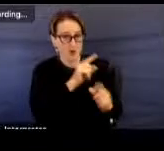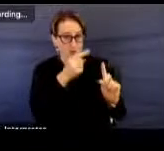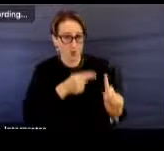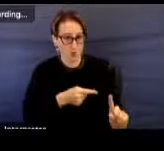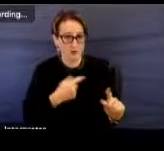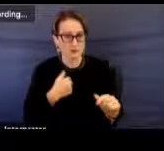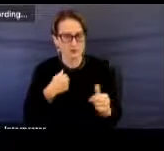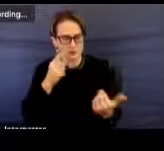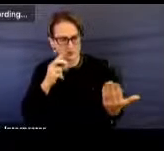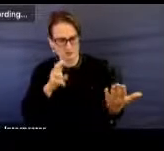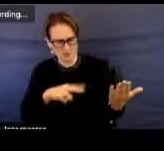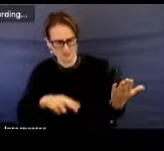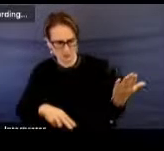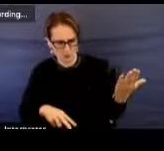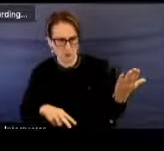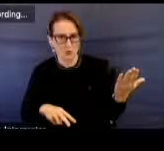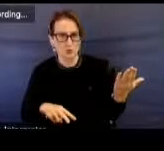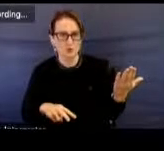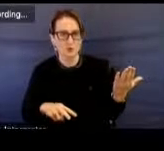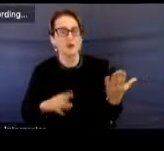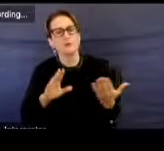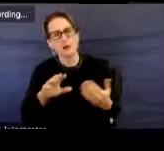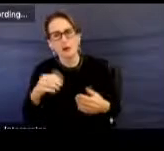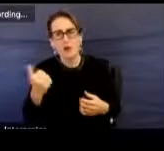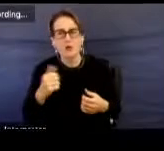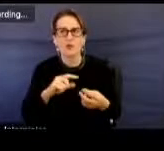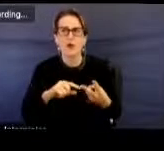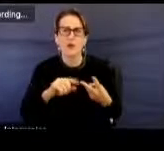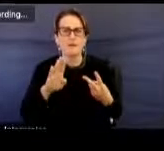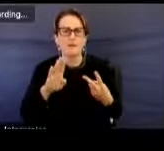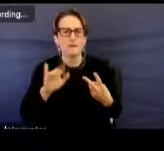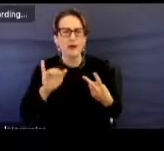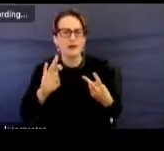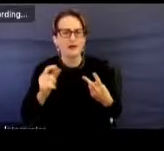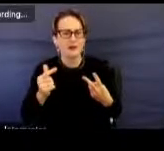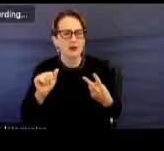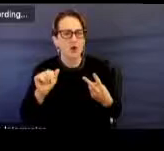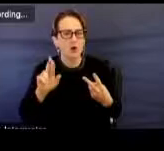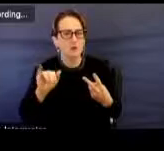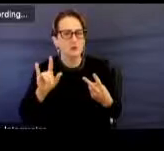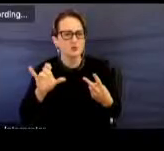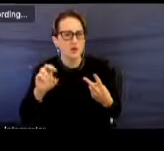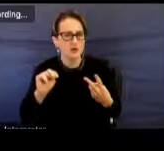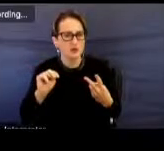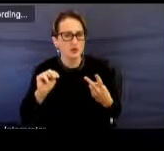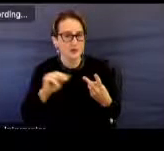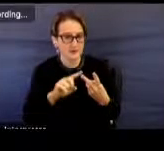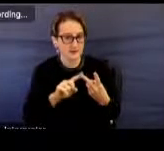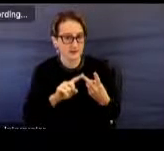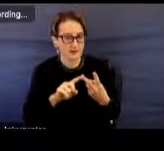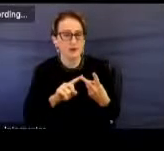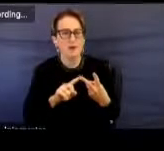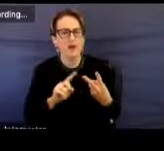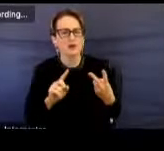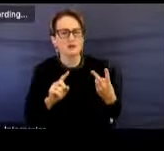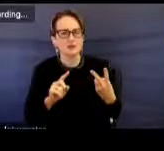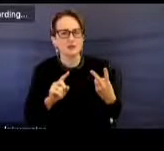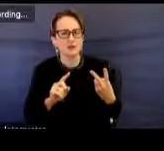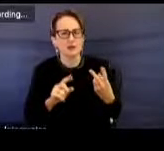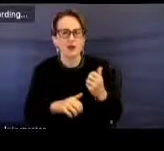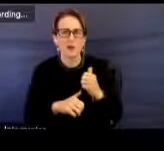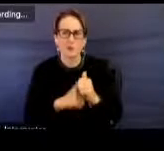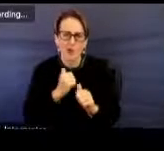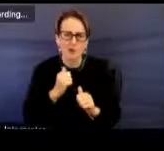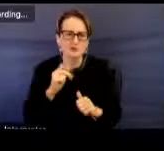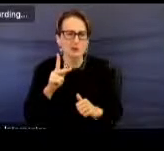simply, besides the binding arbitration, were simply just matters of, we really have to, as a matter of public policy,